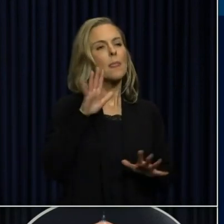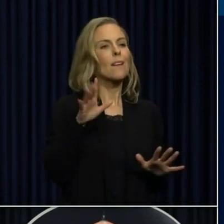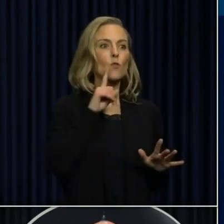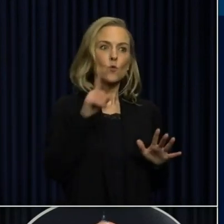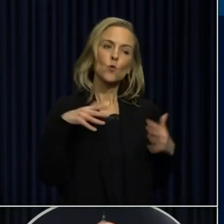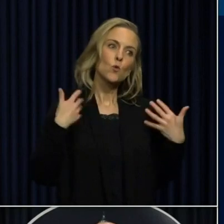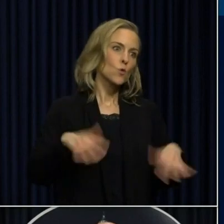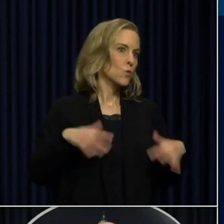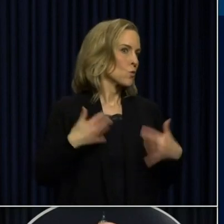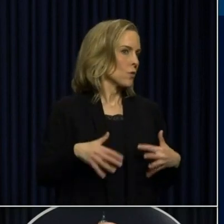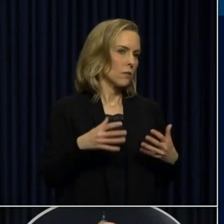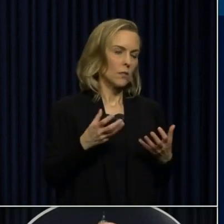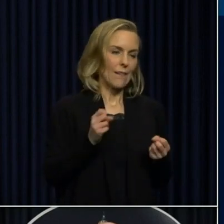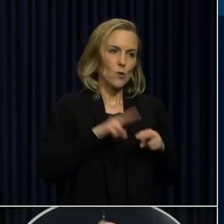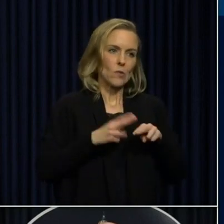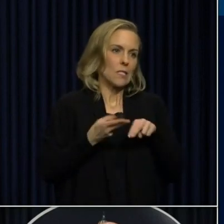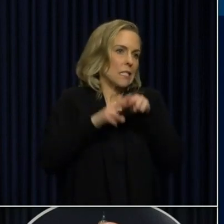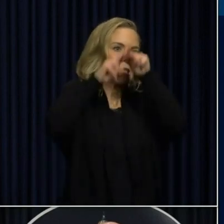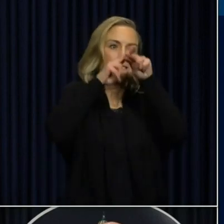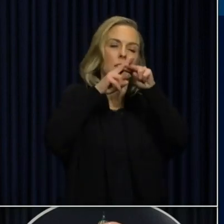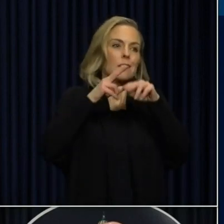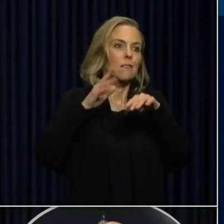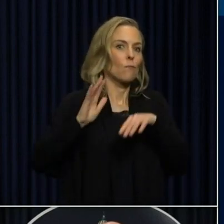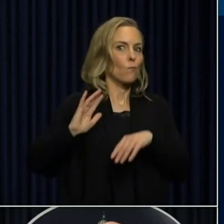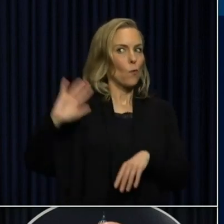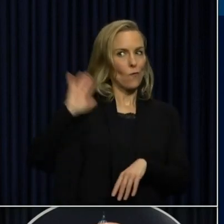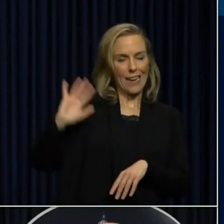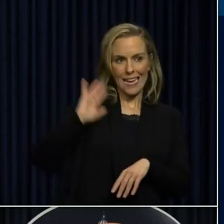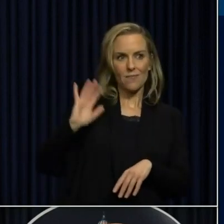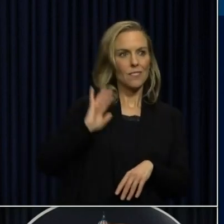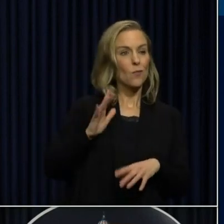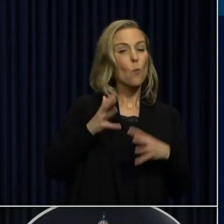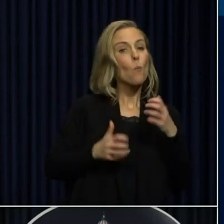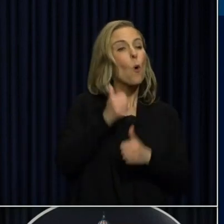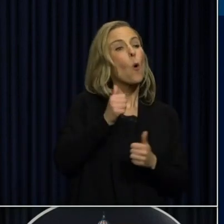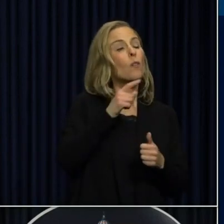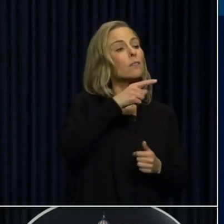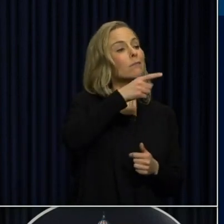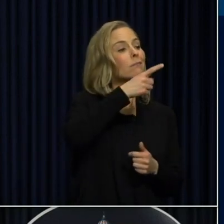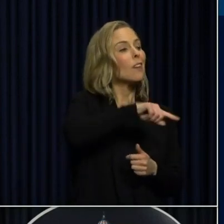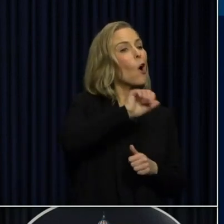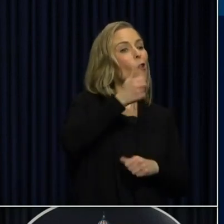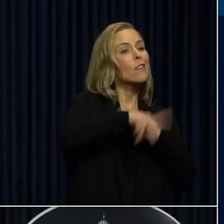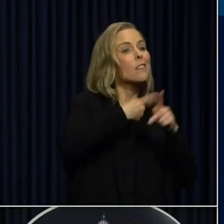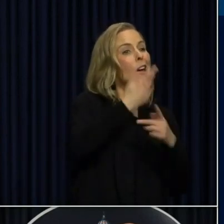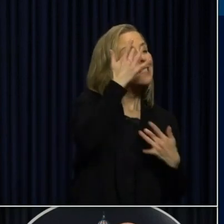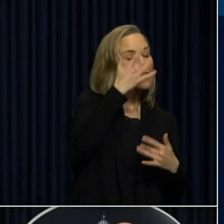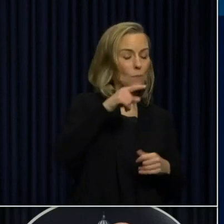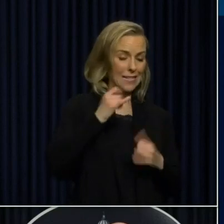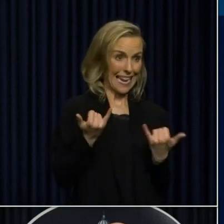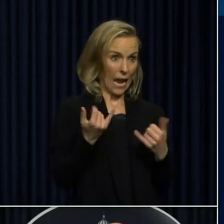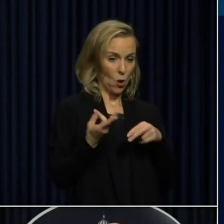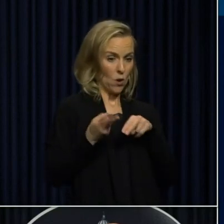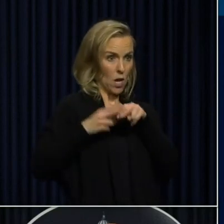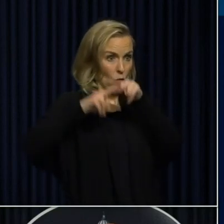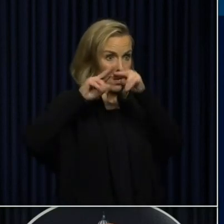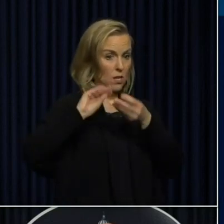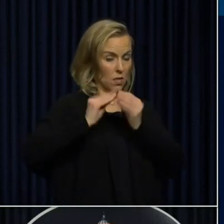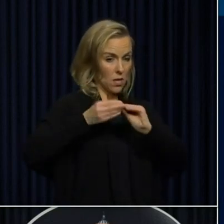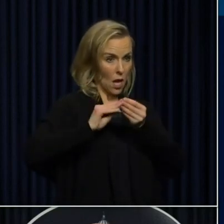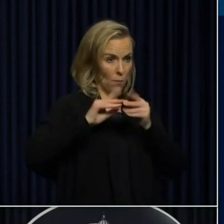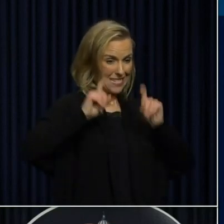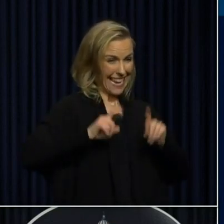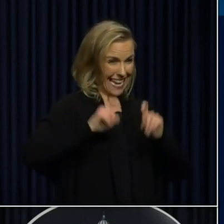for a longer term of time than we have previously done for most diseases. But the increased testing capacity, to put